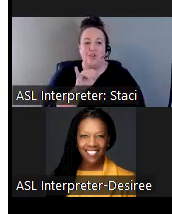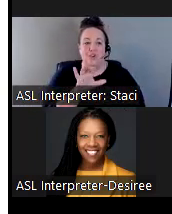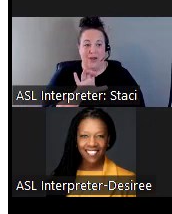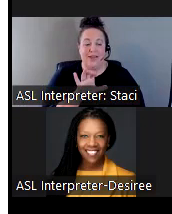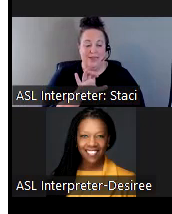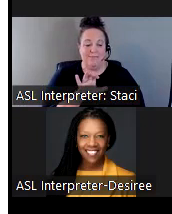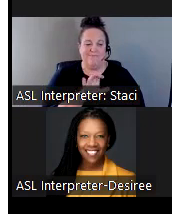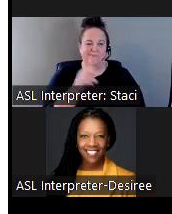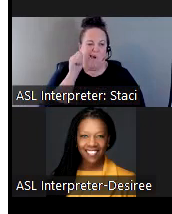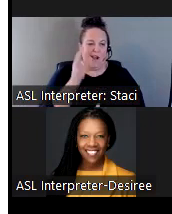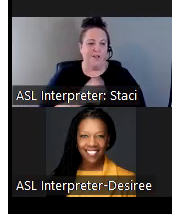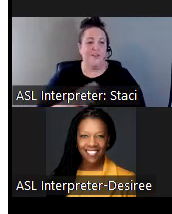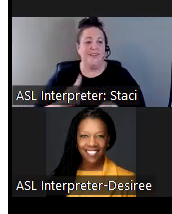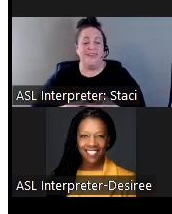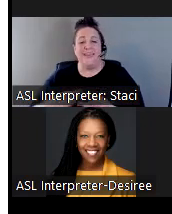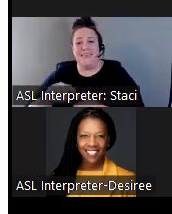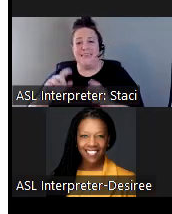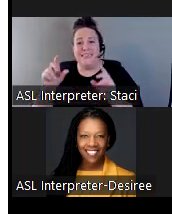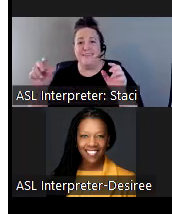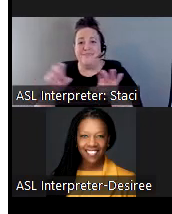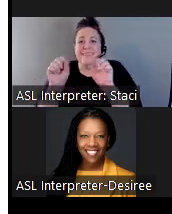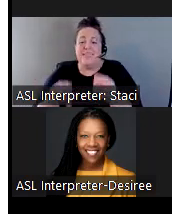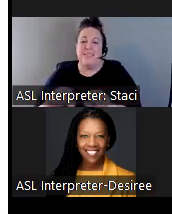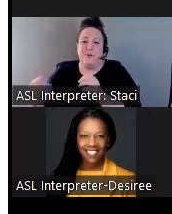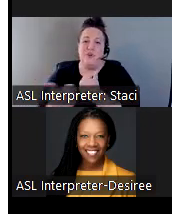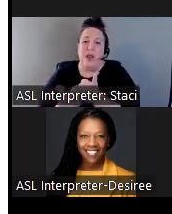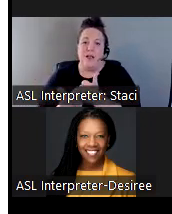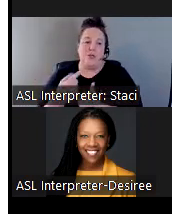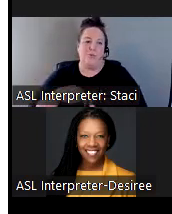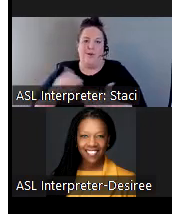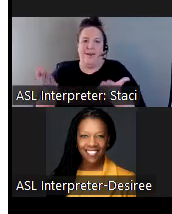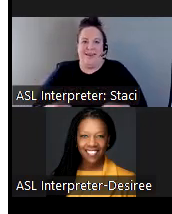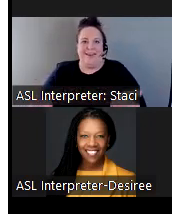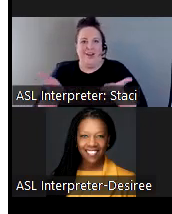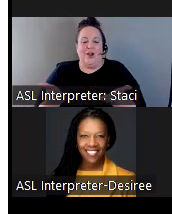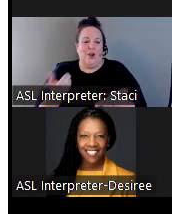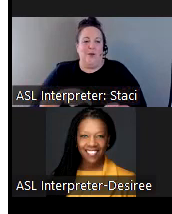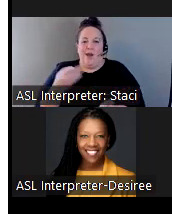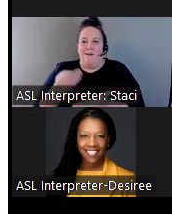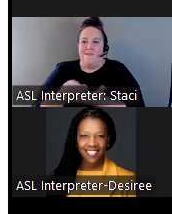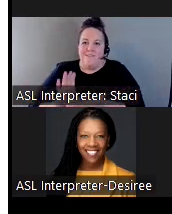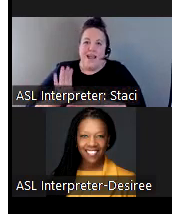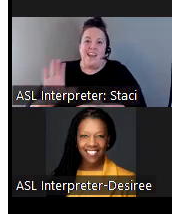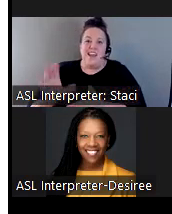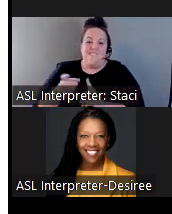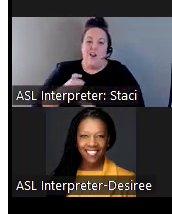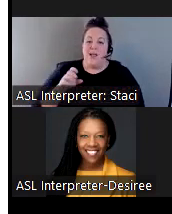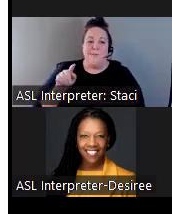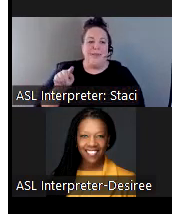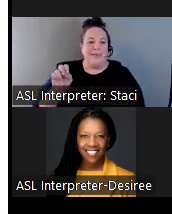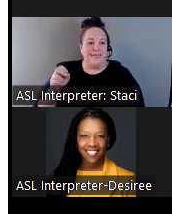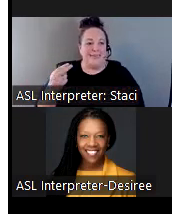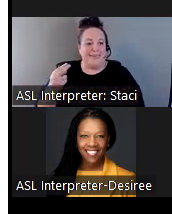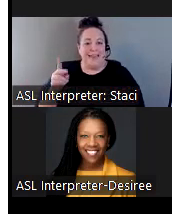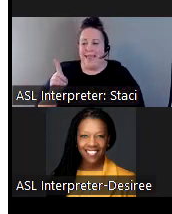Our Teddy system is challenged, right? So, you know, we are here. We are funded by Teddy, and they are clearly